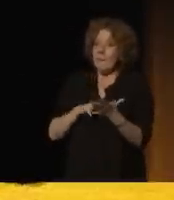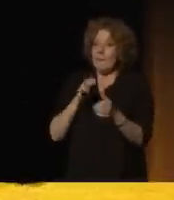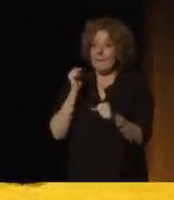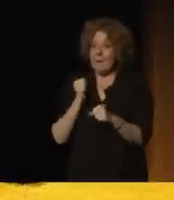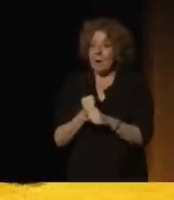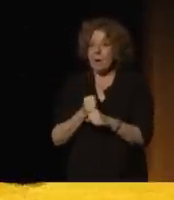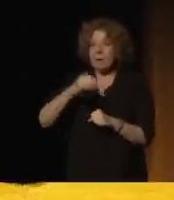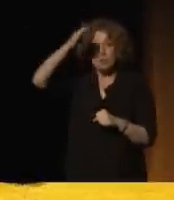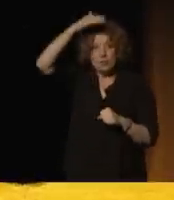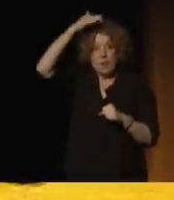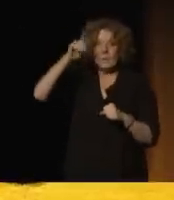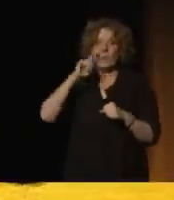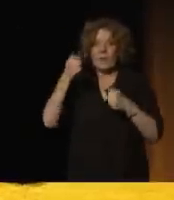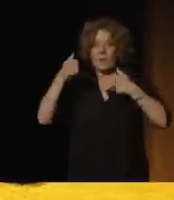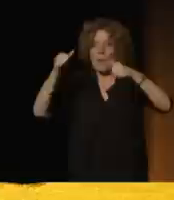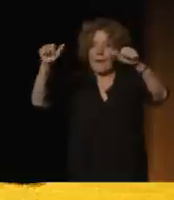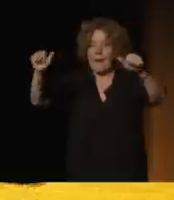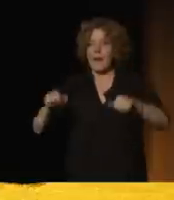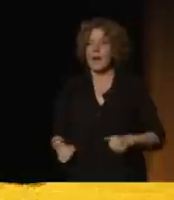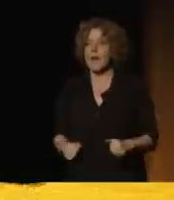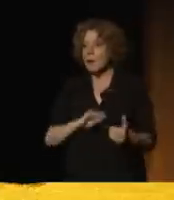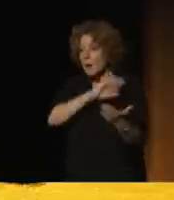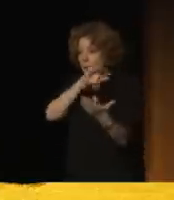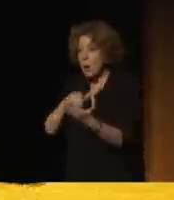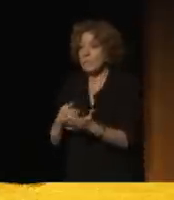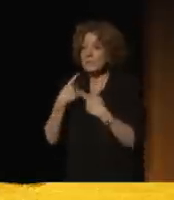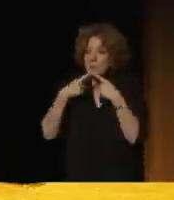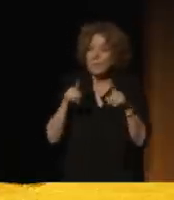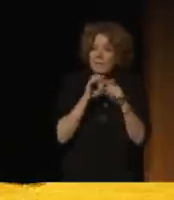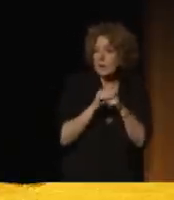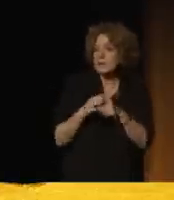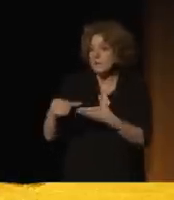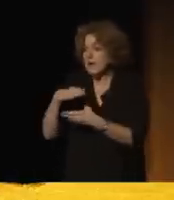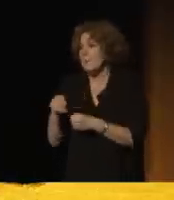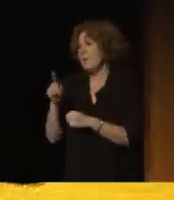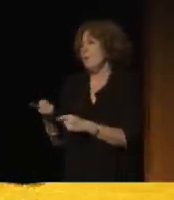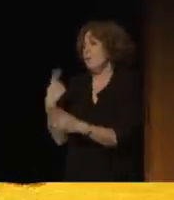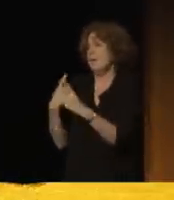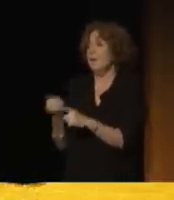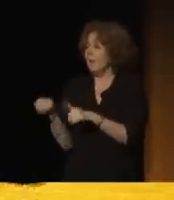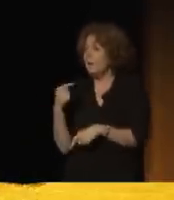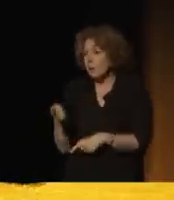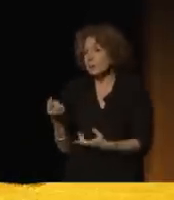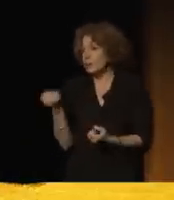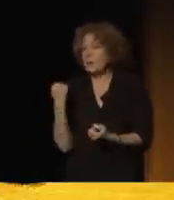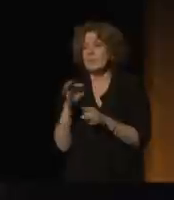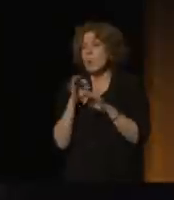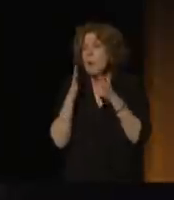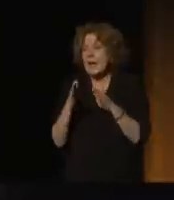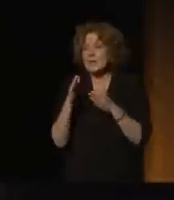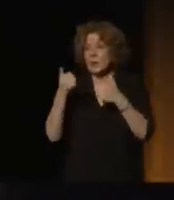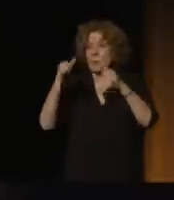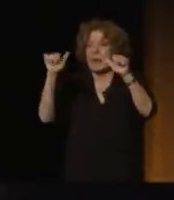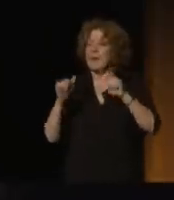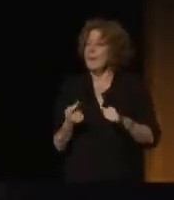Trump's going to win this election. And I remember going home and telling my friends and family, they're like, you're stupid, Sophia. He's not going to win the election. I'm like, you didn't see what I